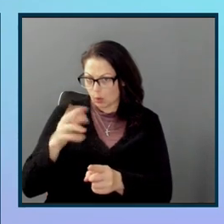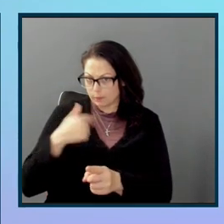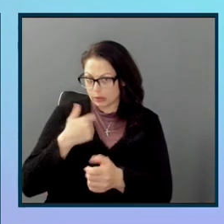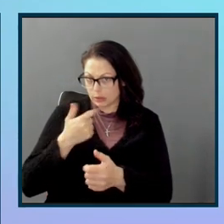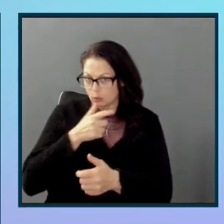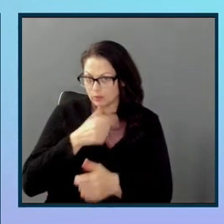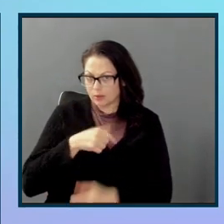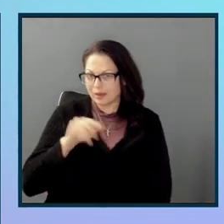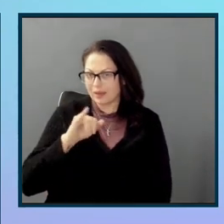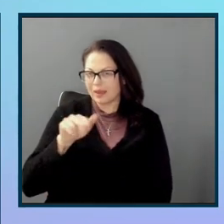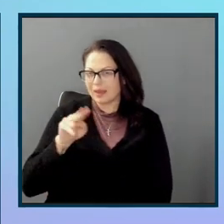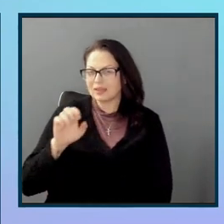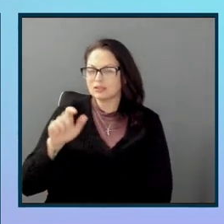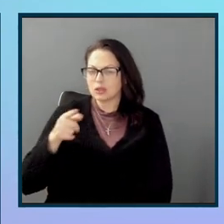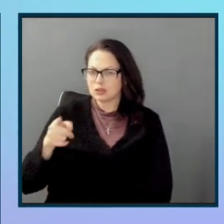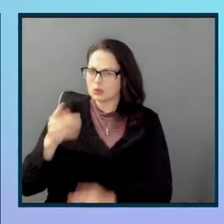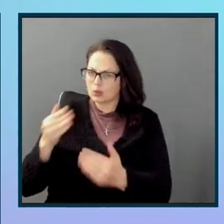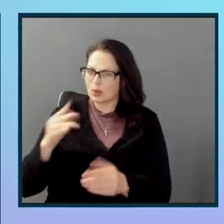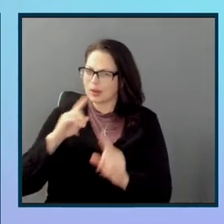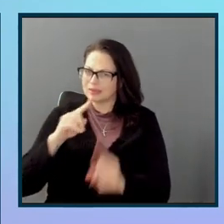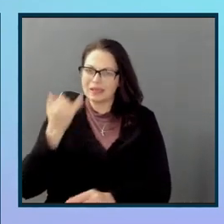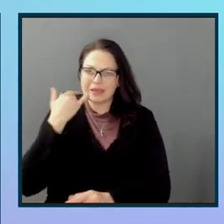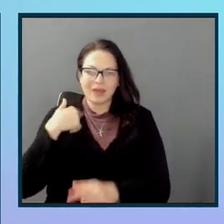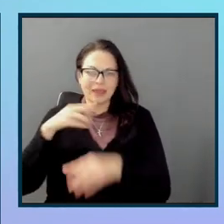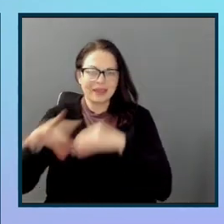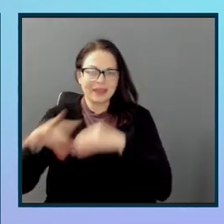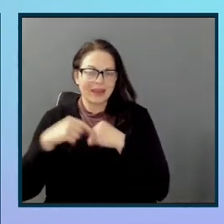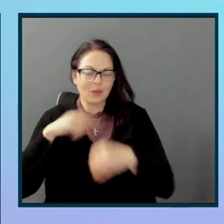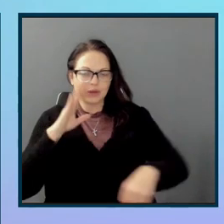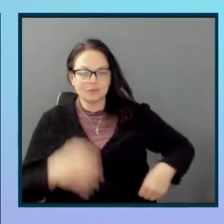You answer, and if I can add something, I will.